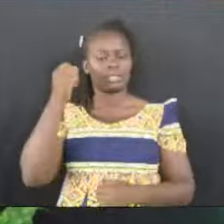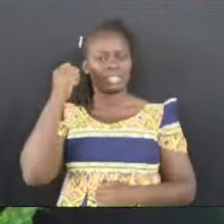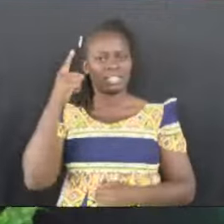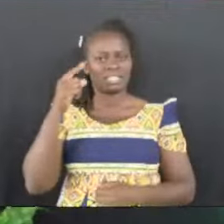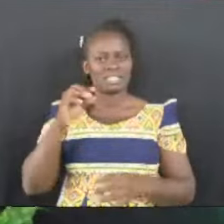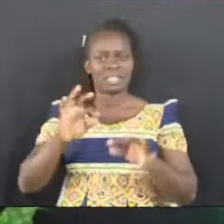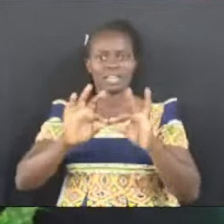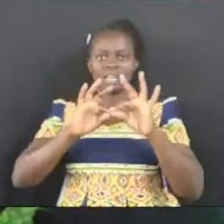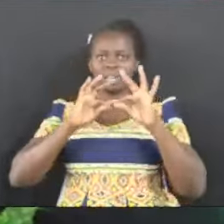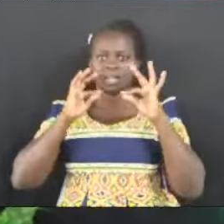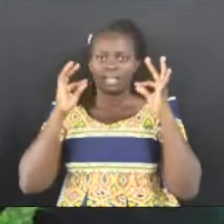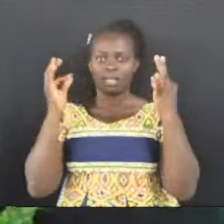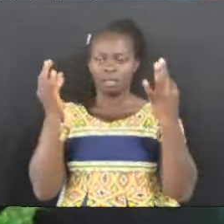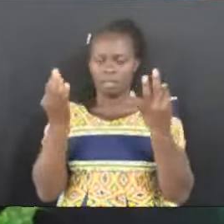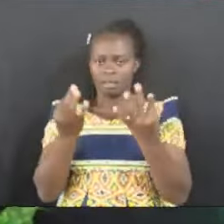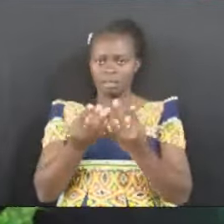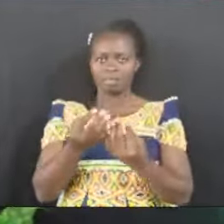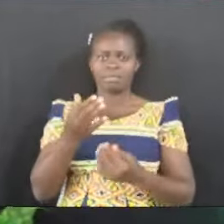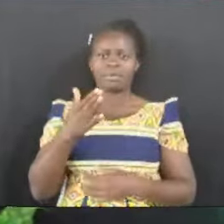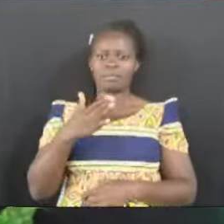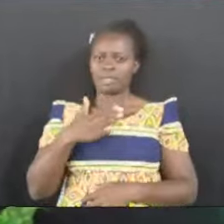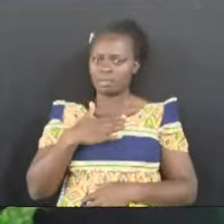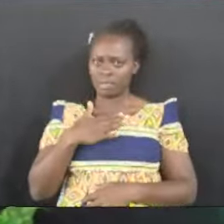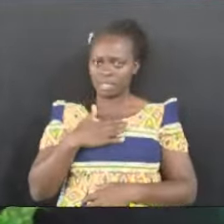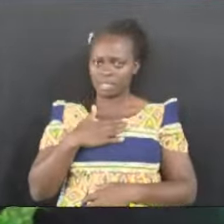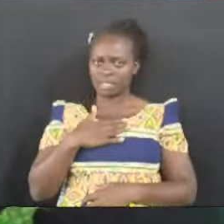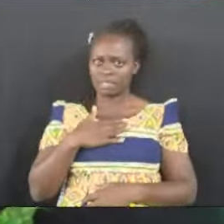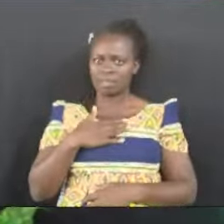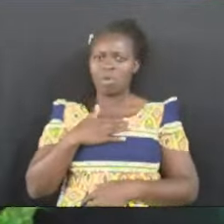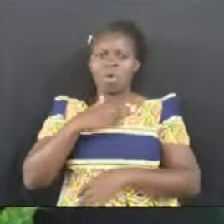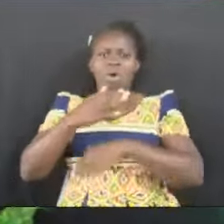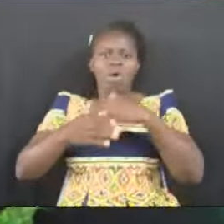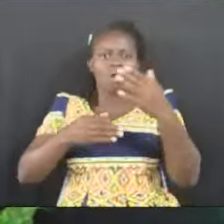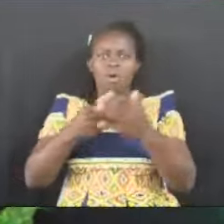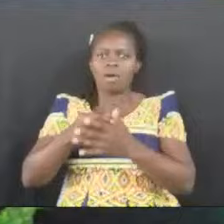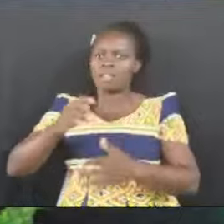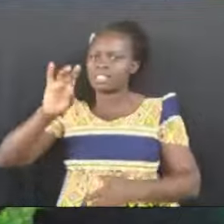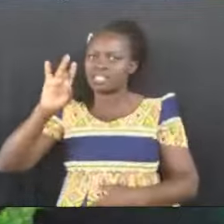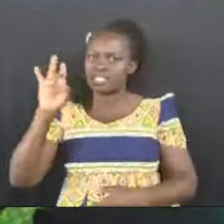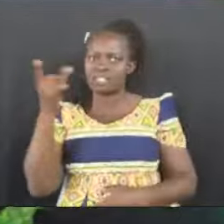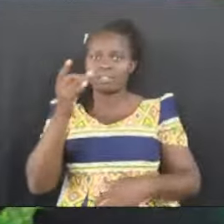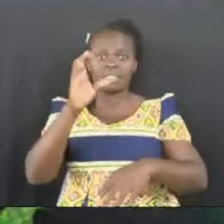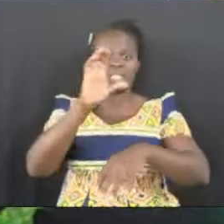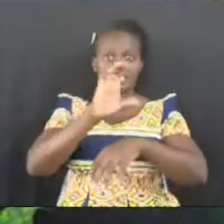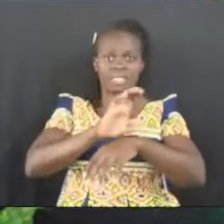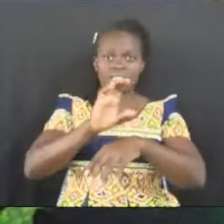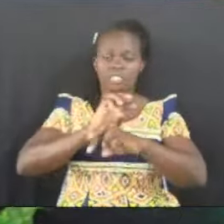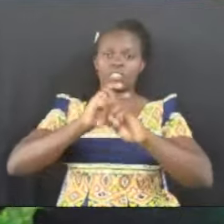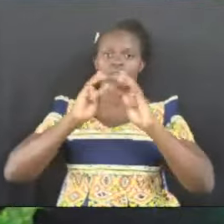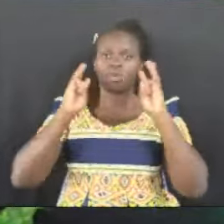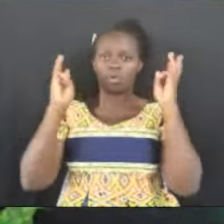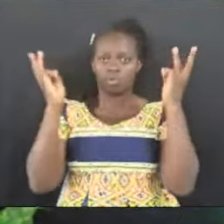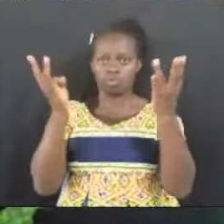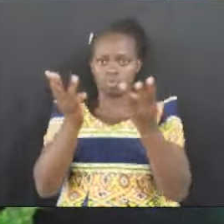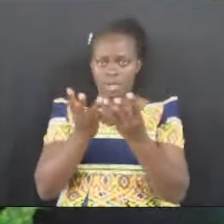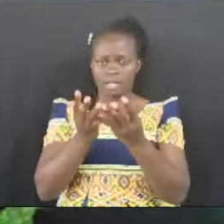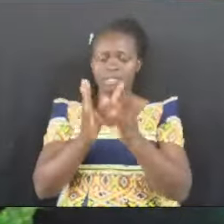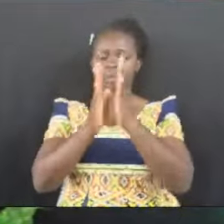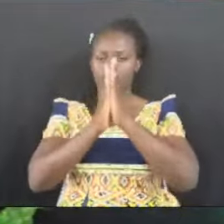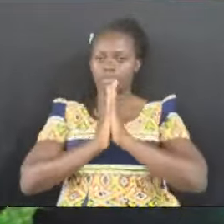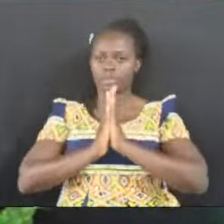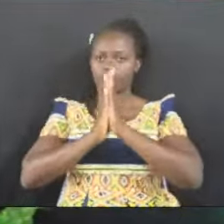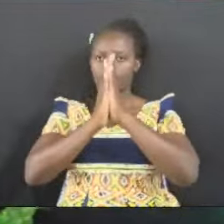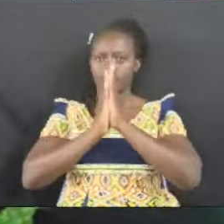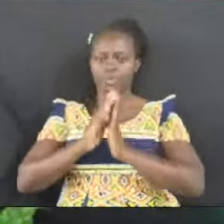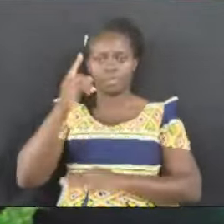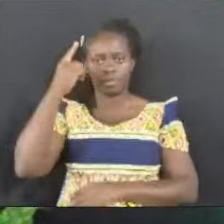family, the Adventist Church, is a global family, and I have brothers and sisters everywhere praying for me.